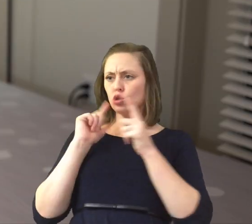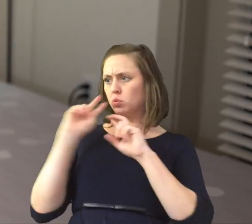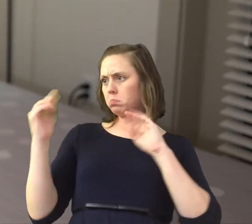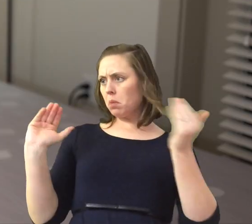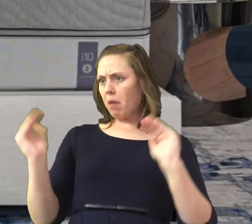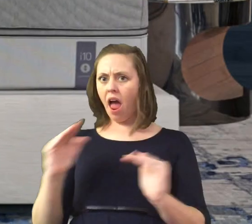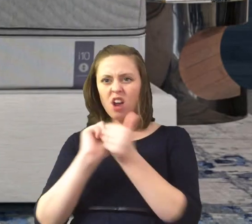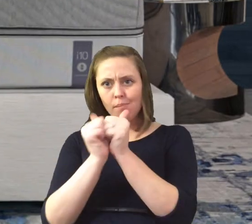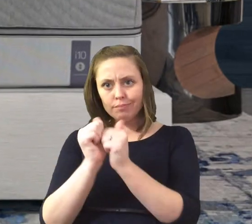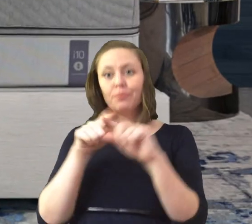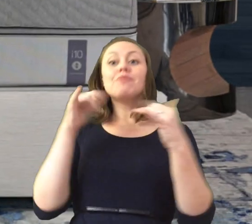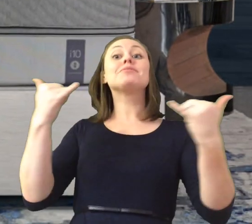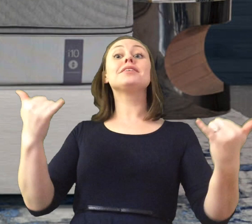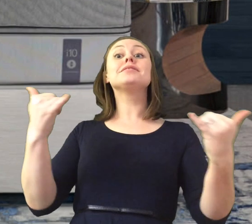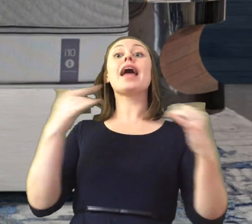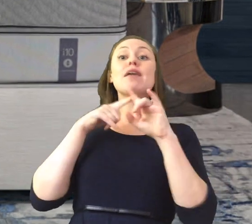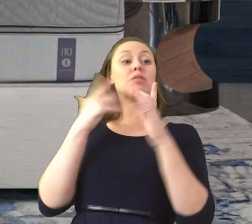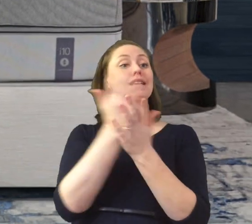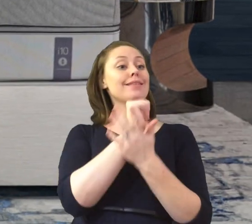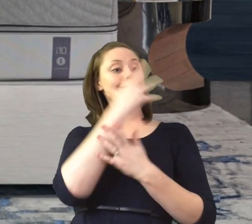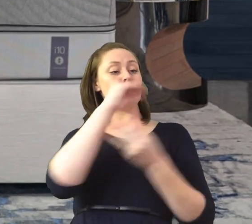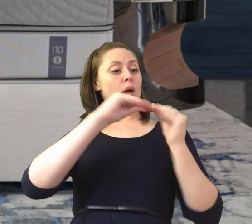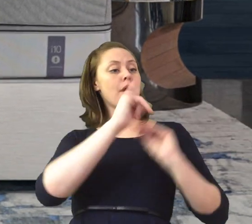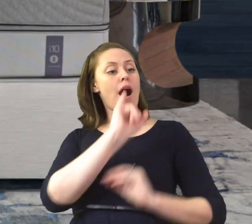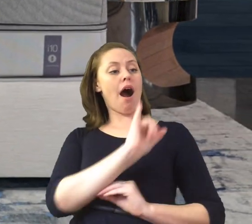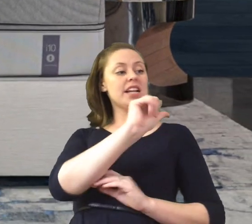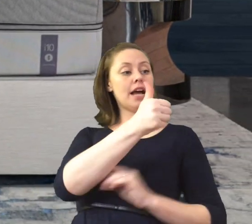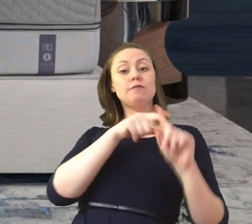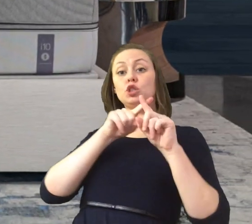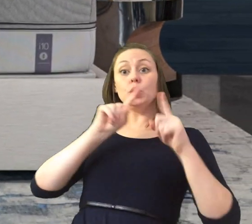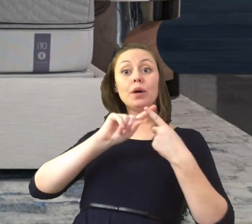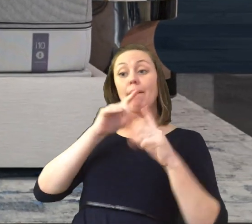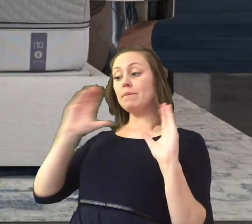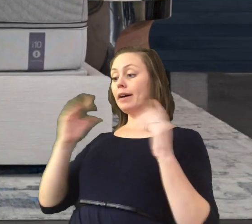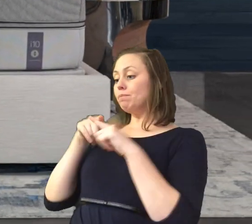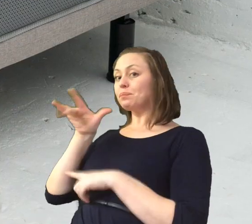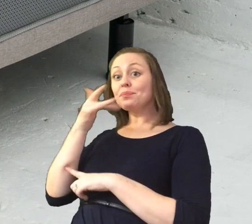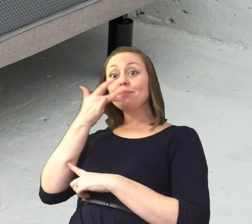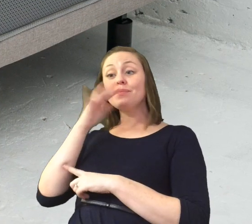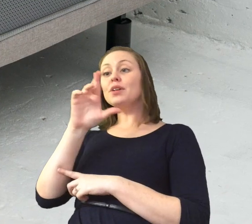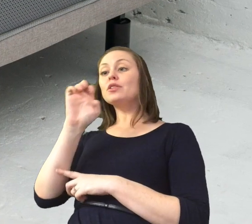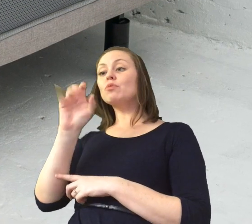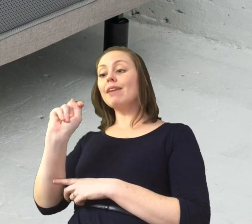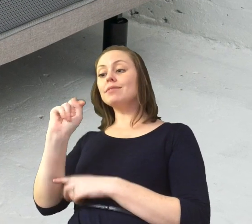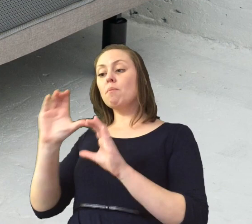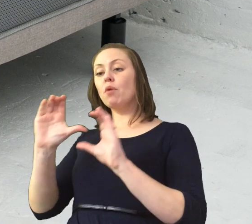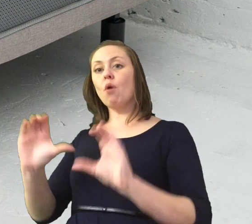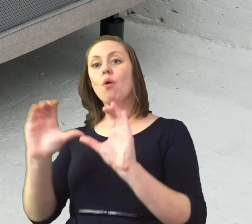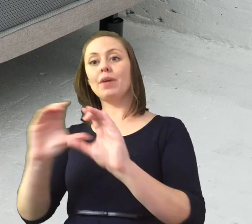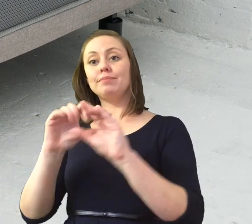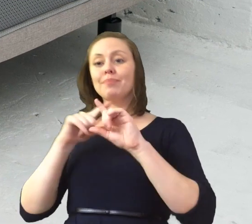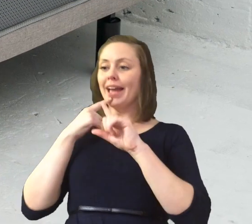at the competition. So today we're going to take the Sleep Number i10 and compare it to one of our favourites, the ReST